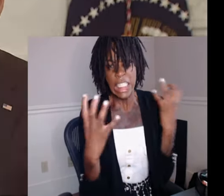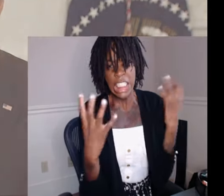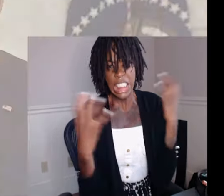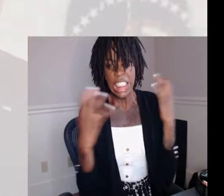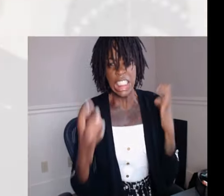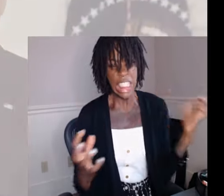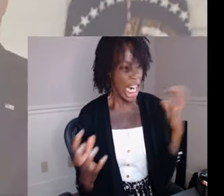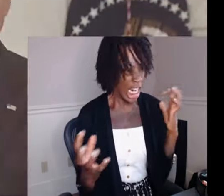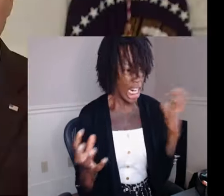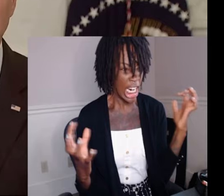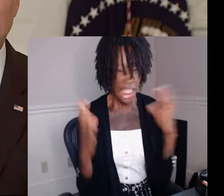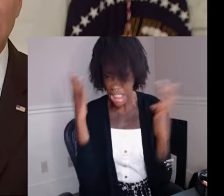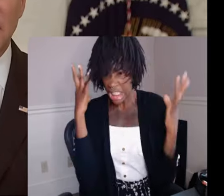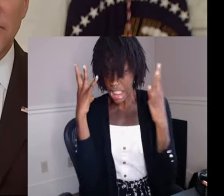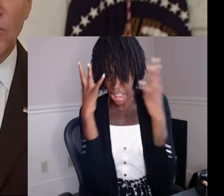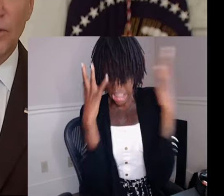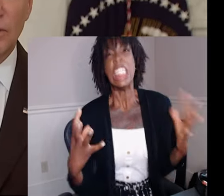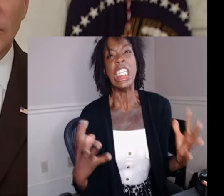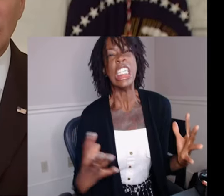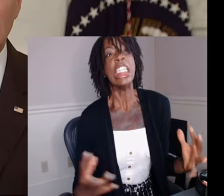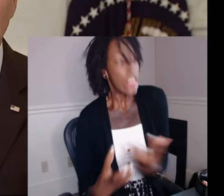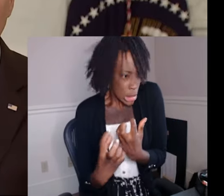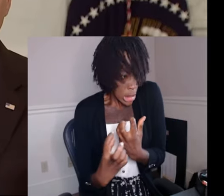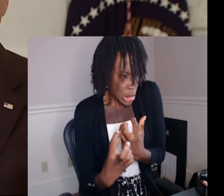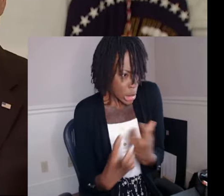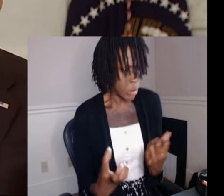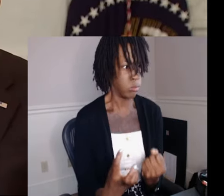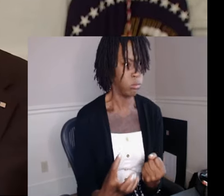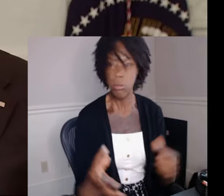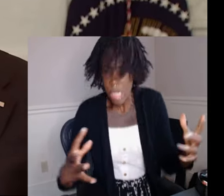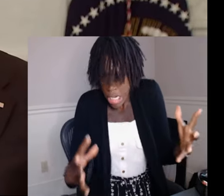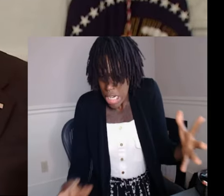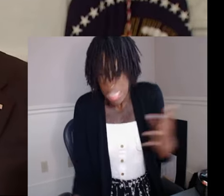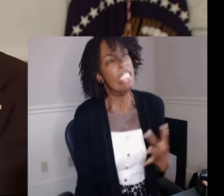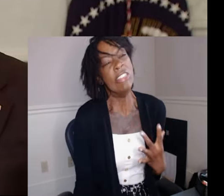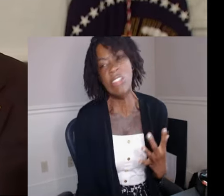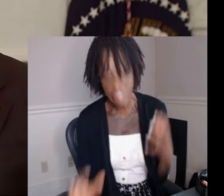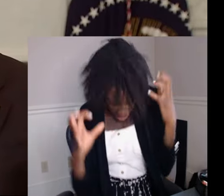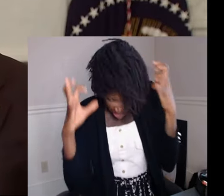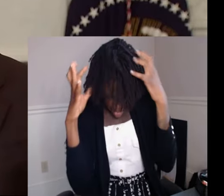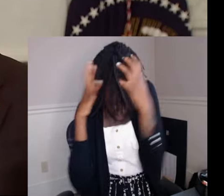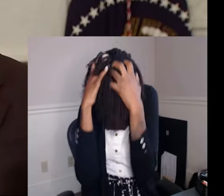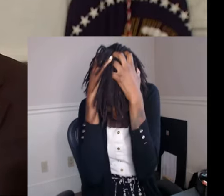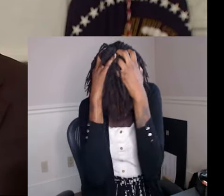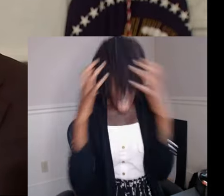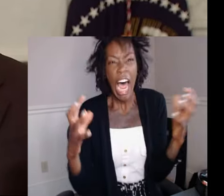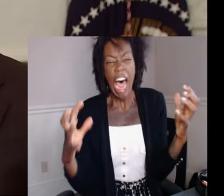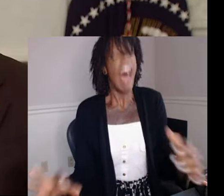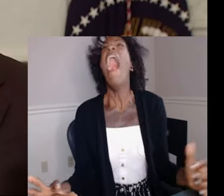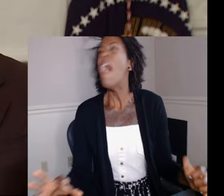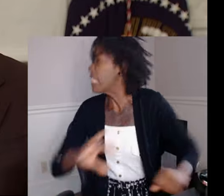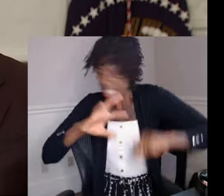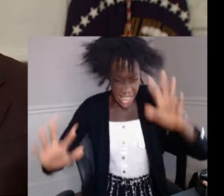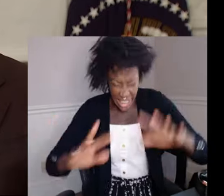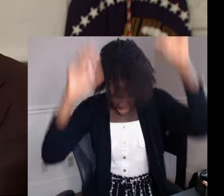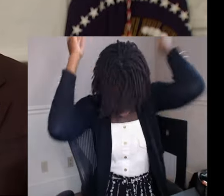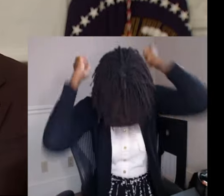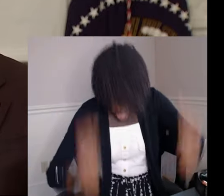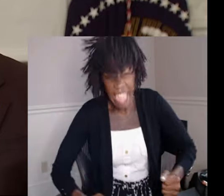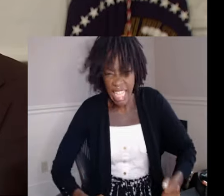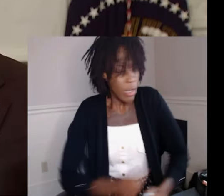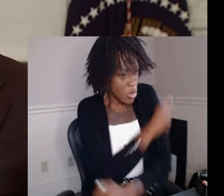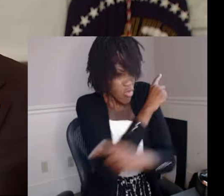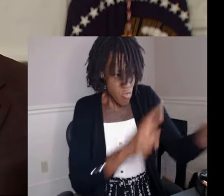across America. I will sign an executive order that will now require all executive branch federal employees to be